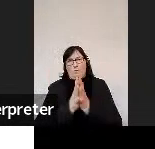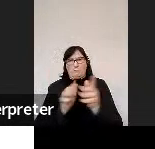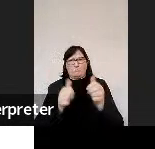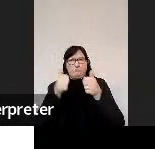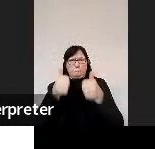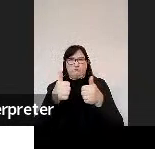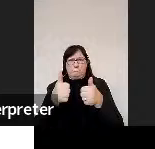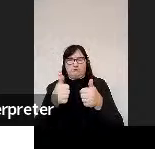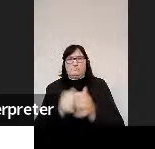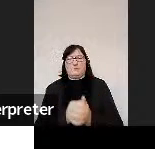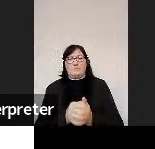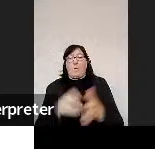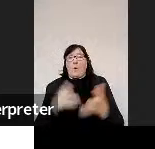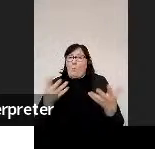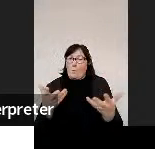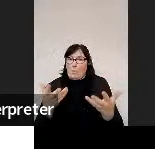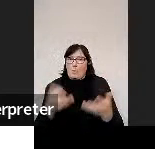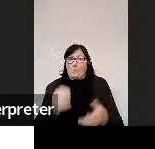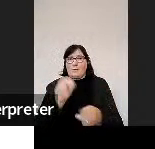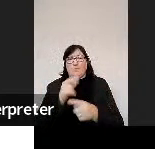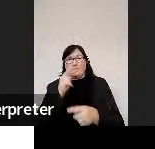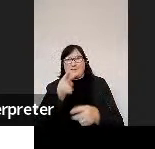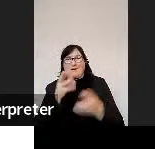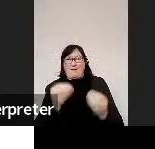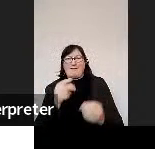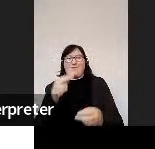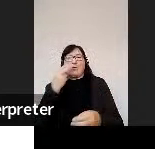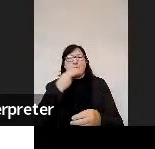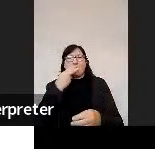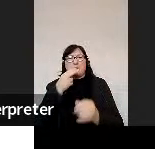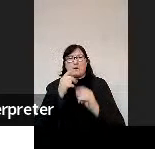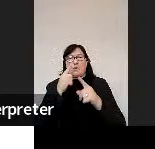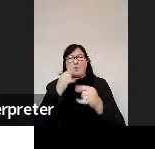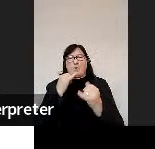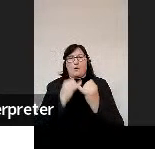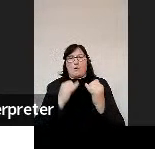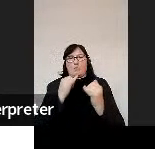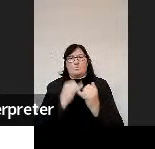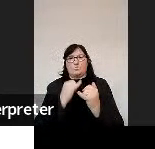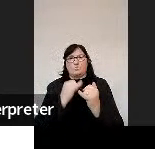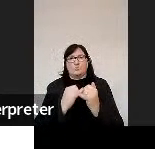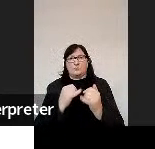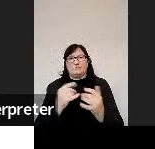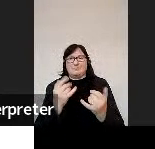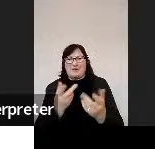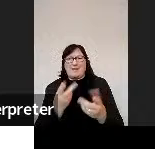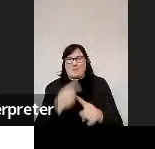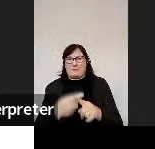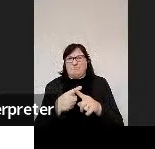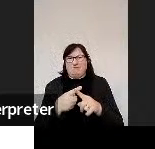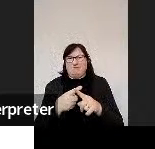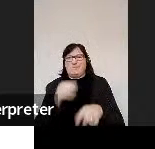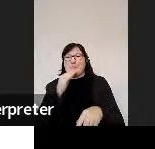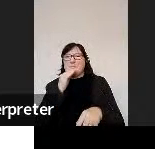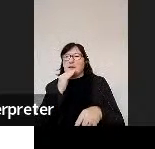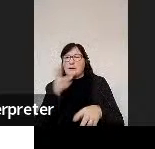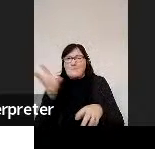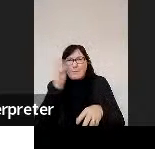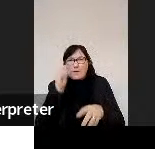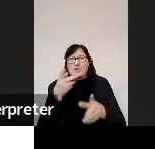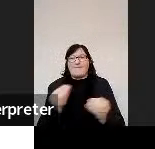red cross indicating that for that particular section that there's some information missing or